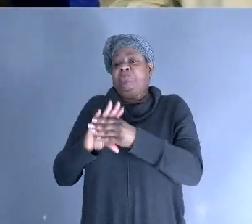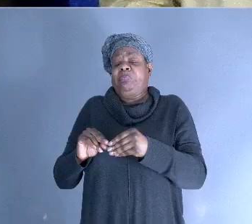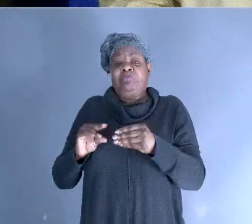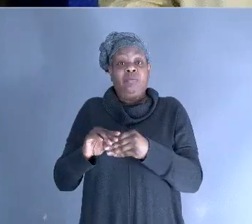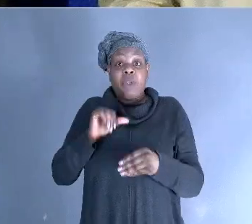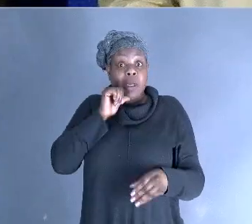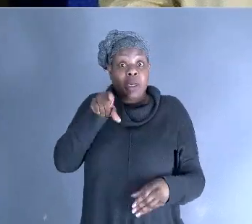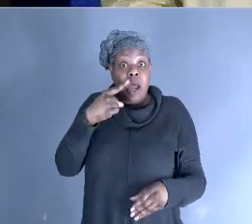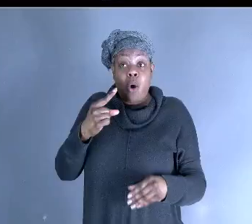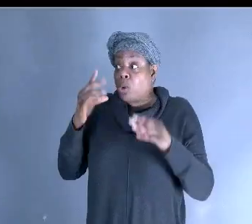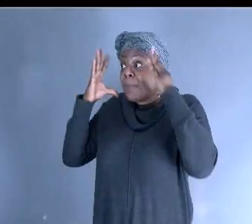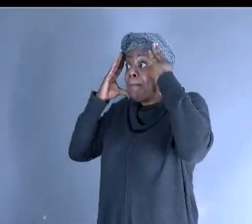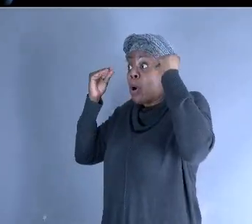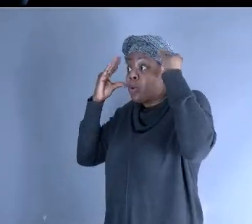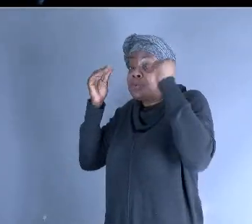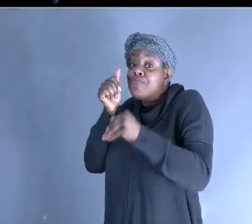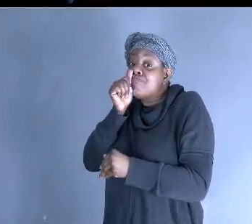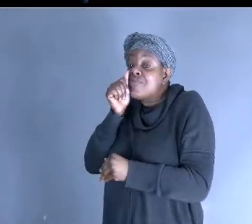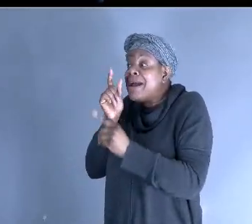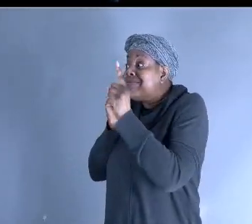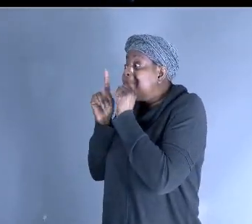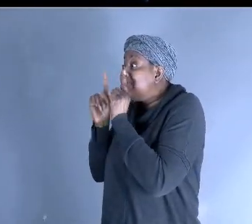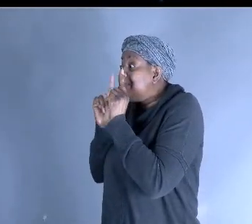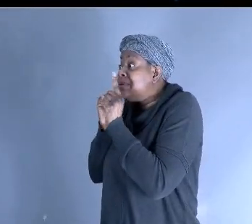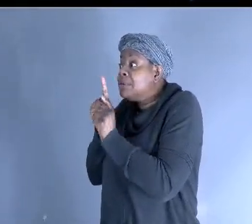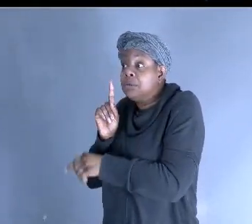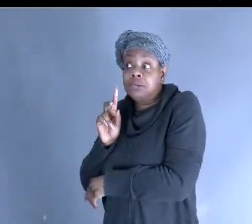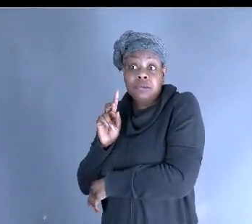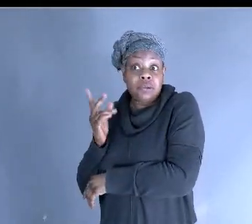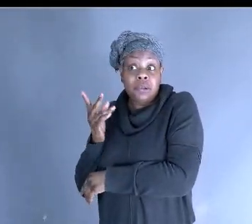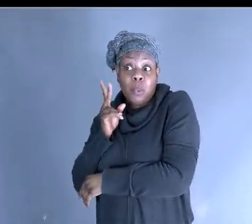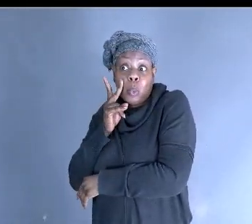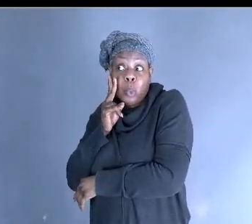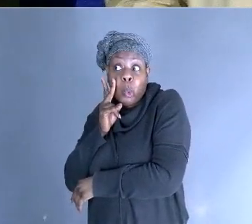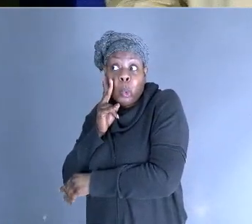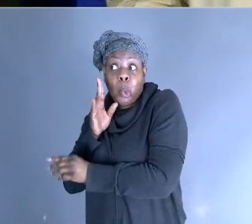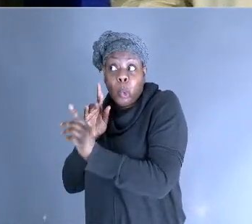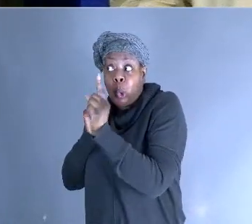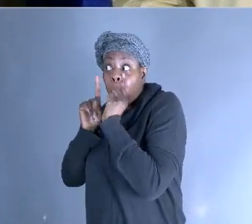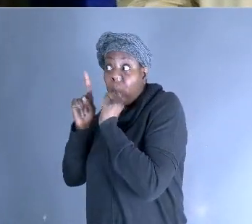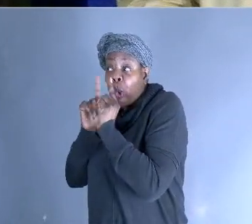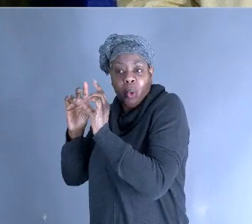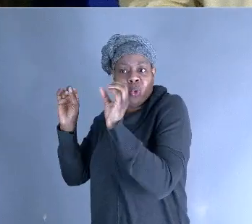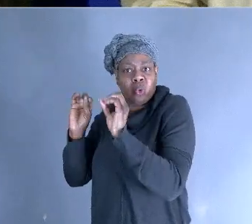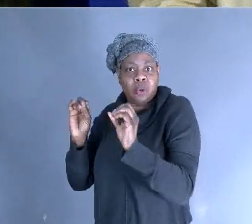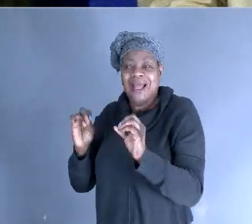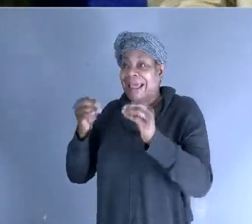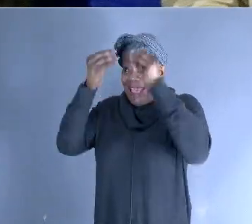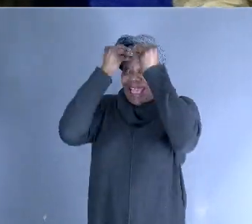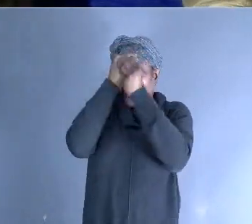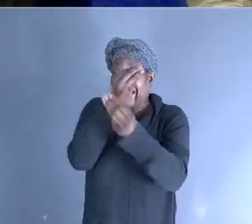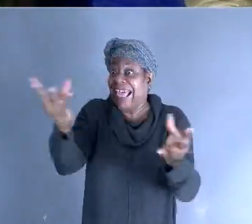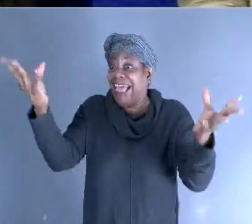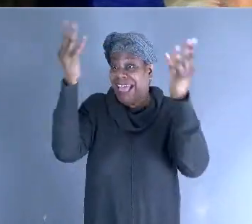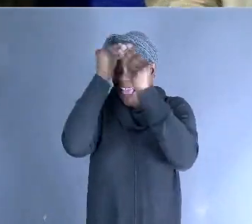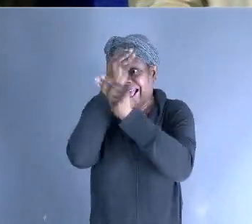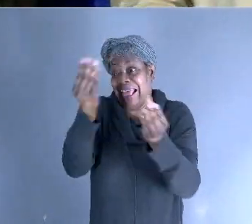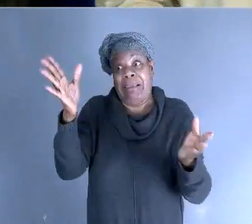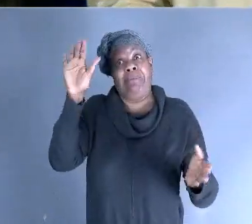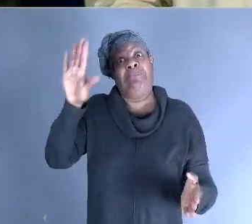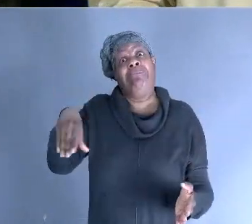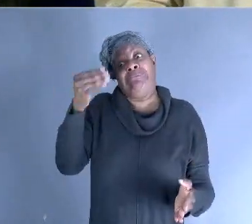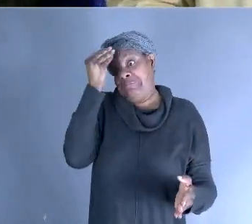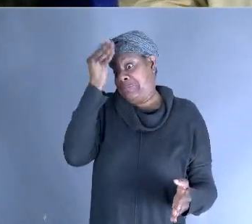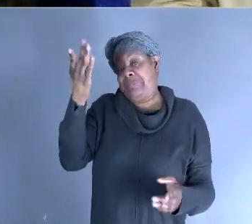to Moses, this wasn't private, but they were going to say to the entire generation, listen, y'all, we cannot do this.